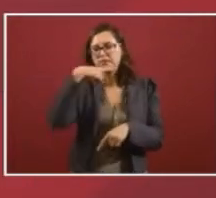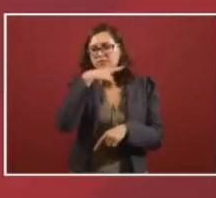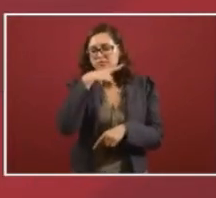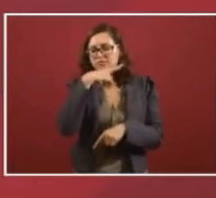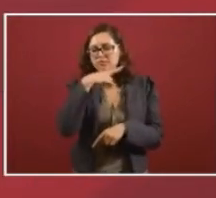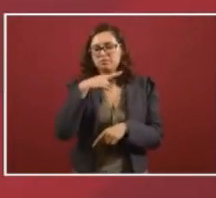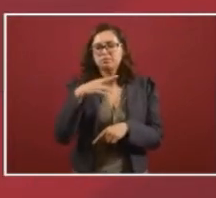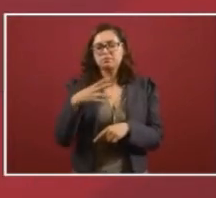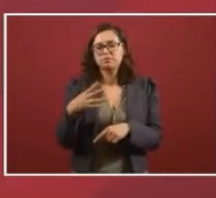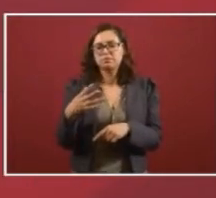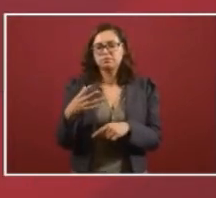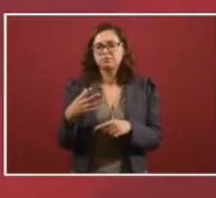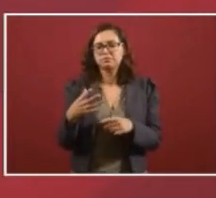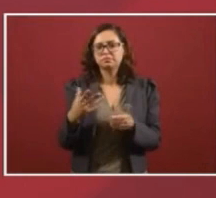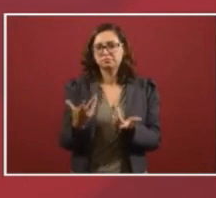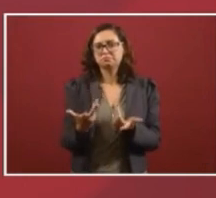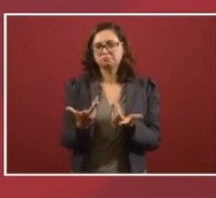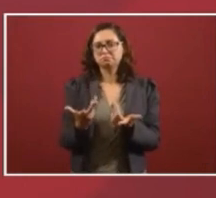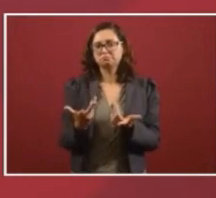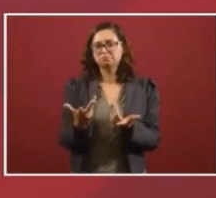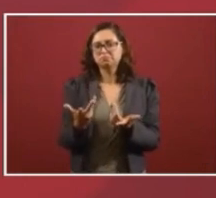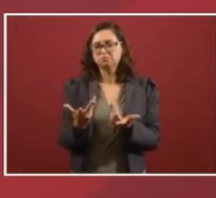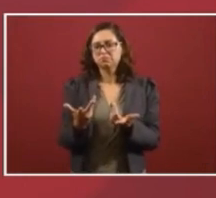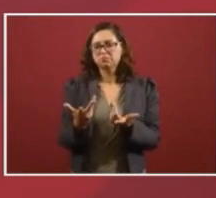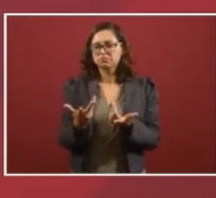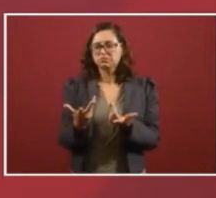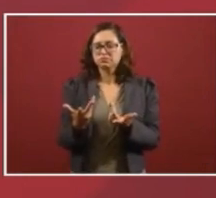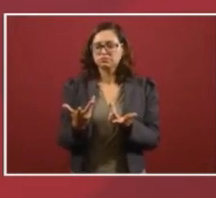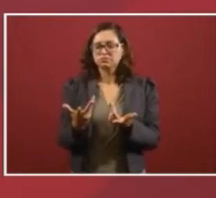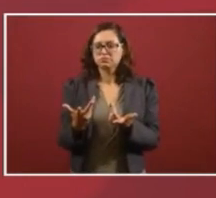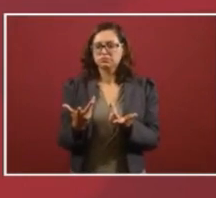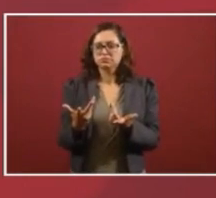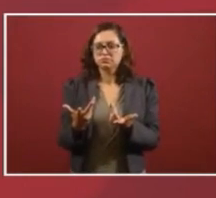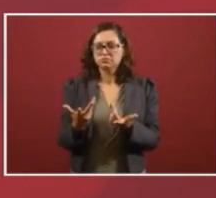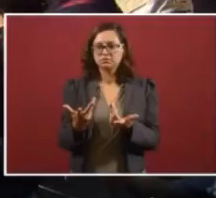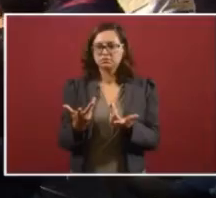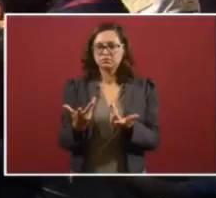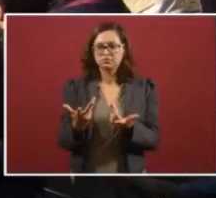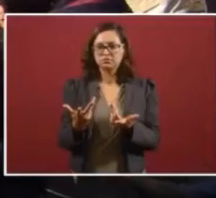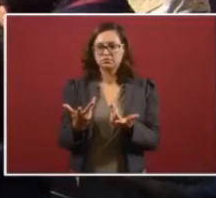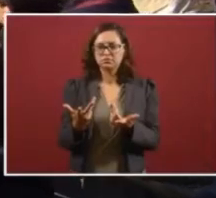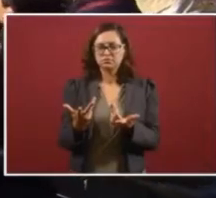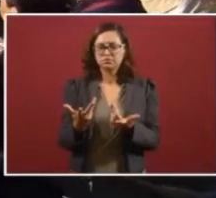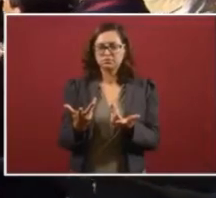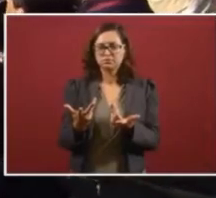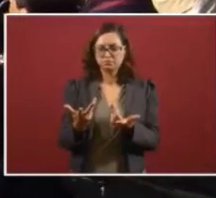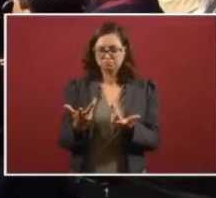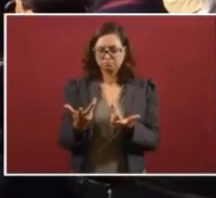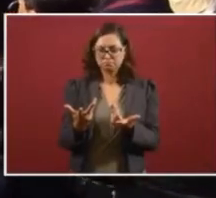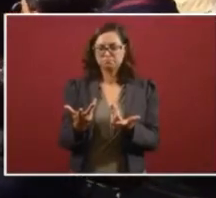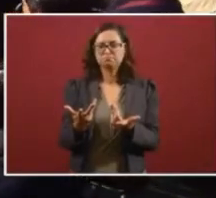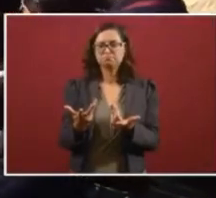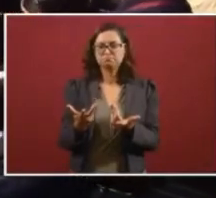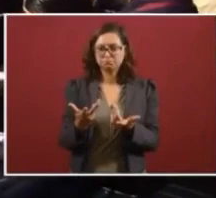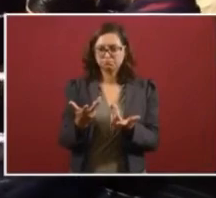In order to come to an agreement quickly, a position which changes